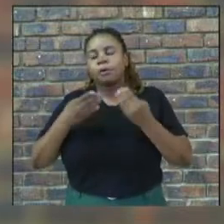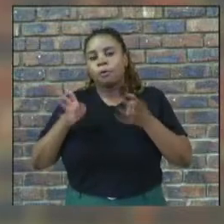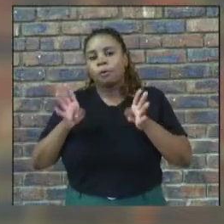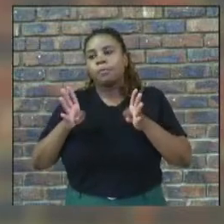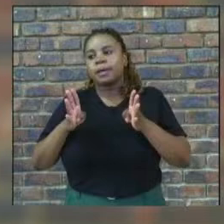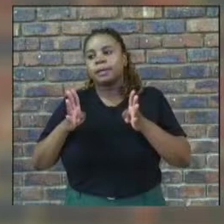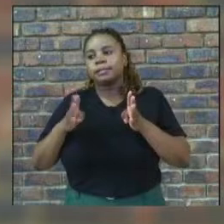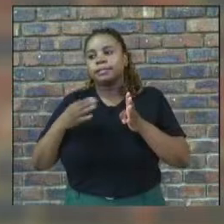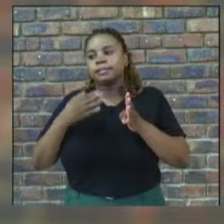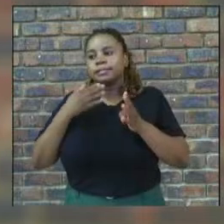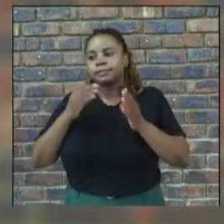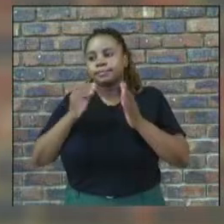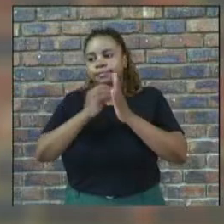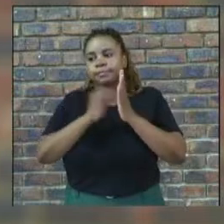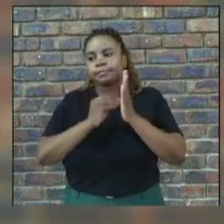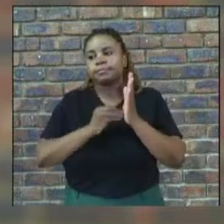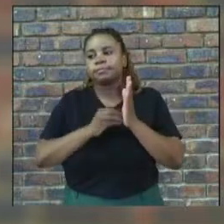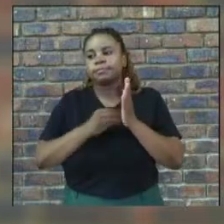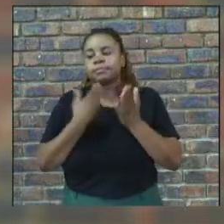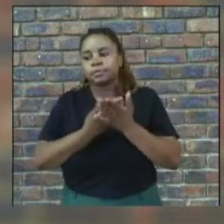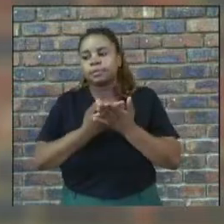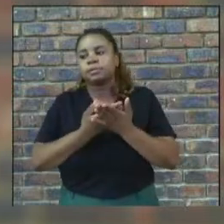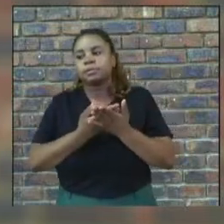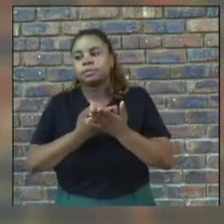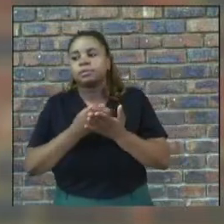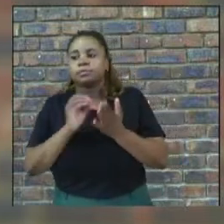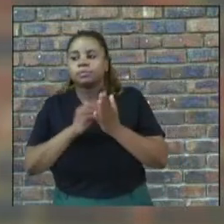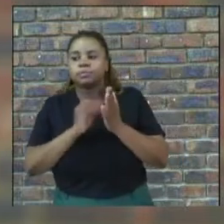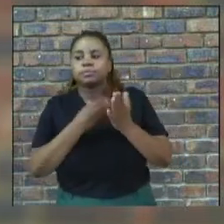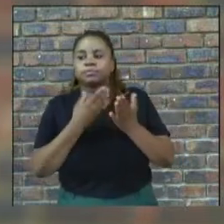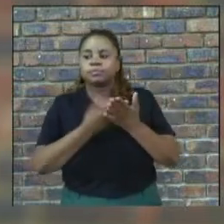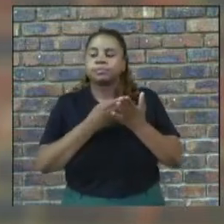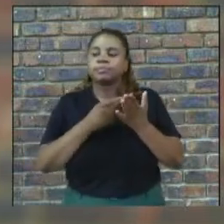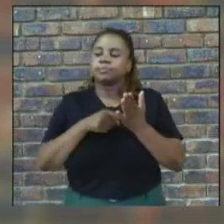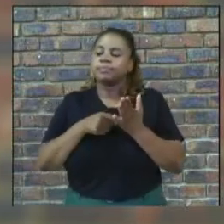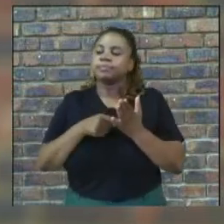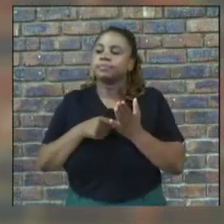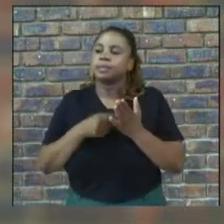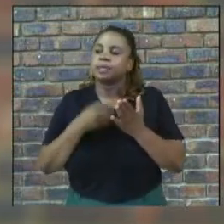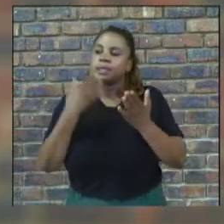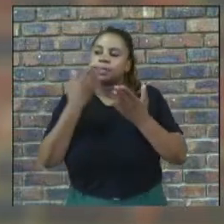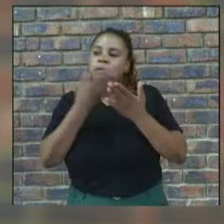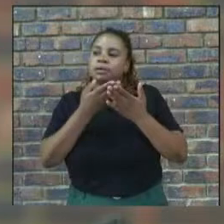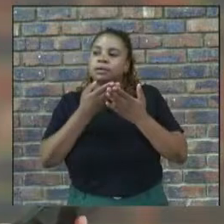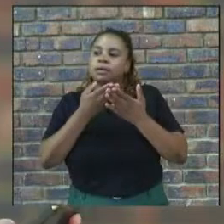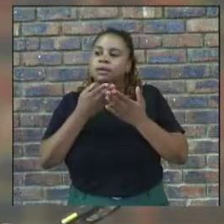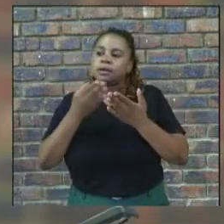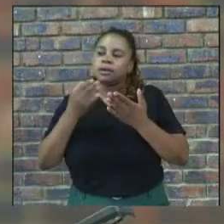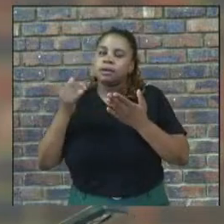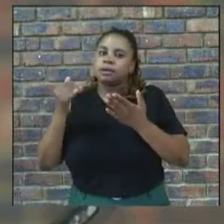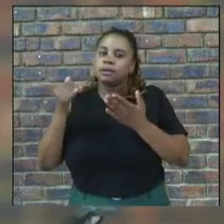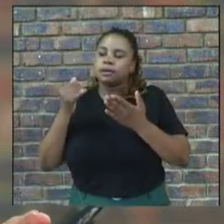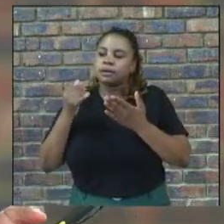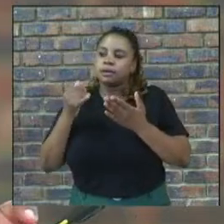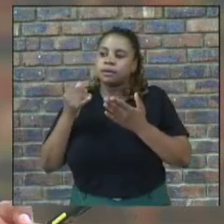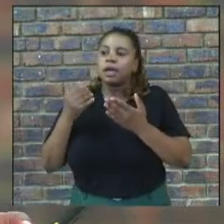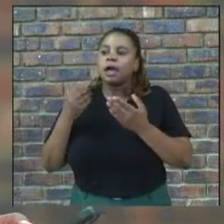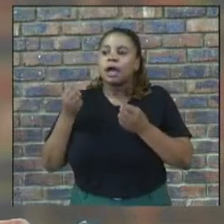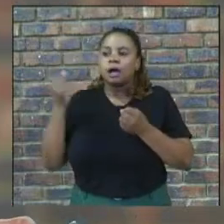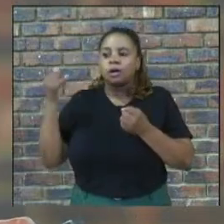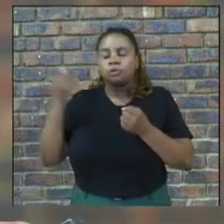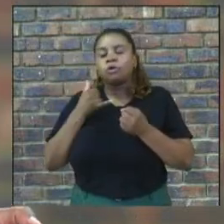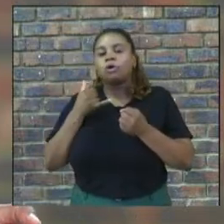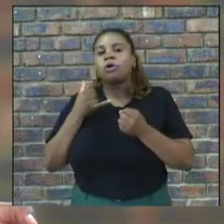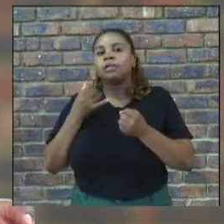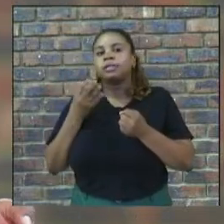fill your details, apply, and we'll come back to you. And also, as I'm responding, I'll give you the number that is on the side,